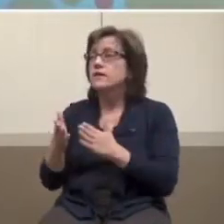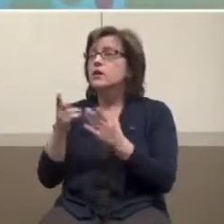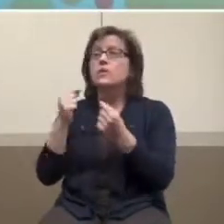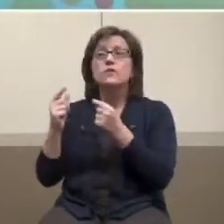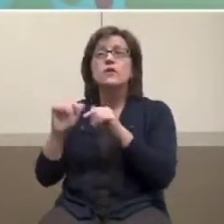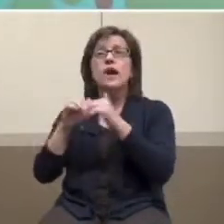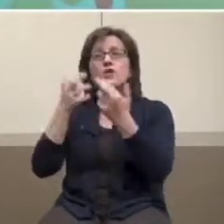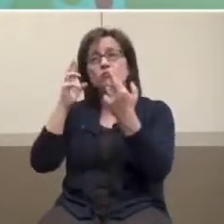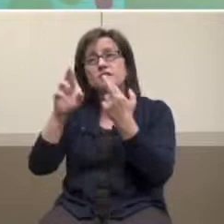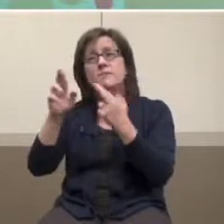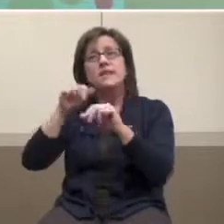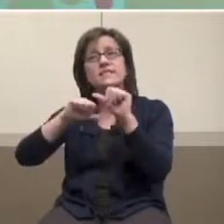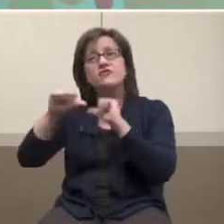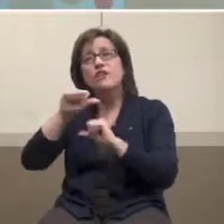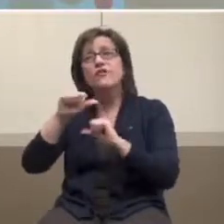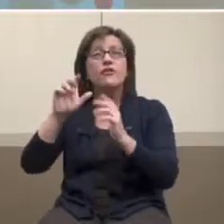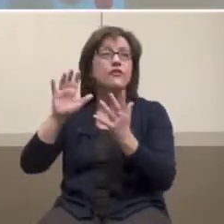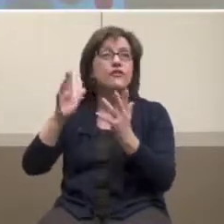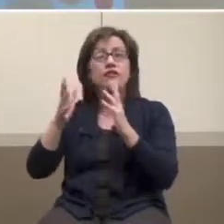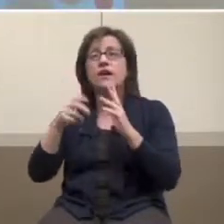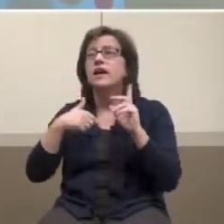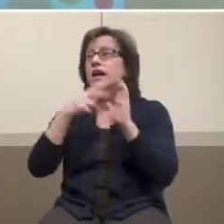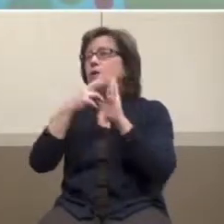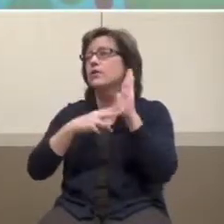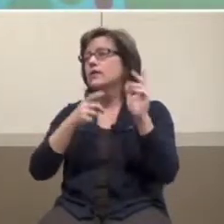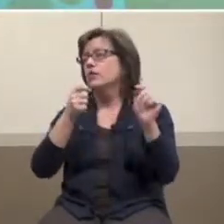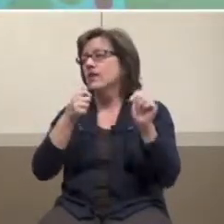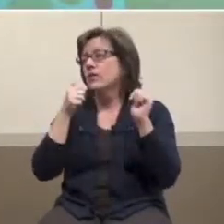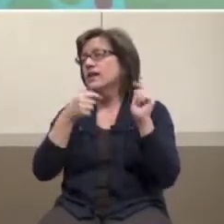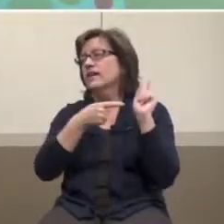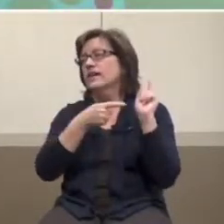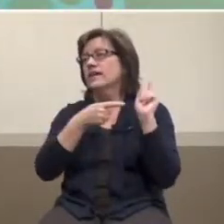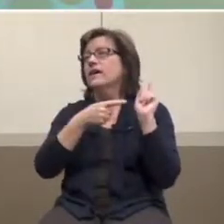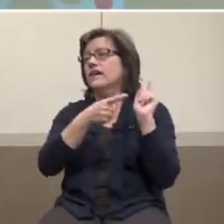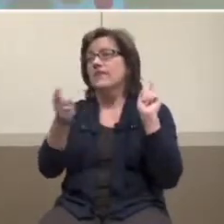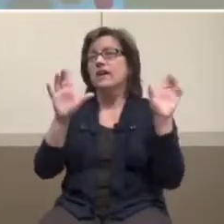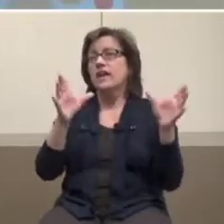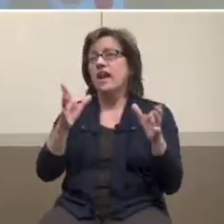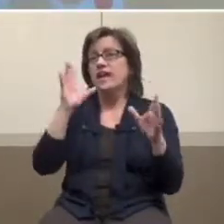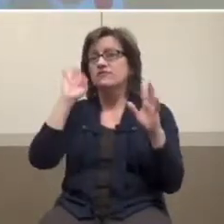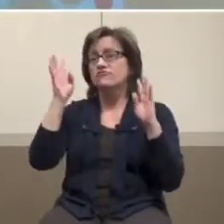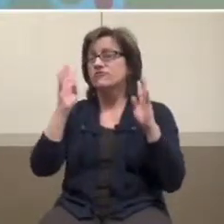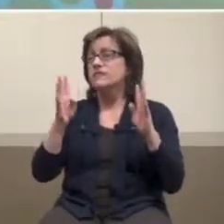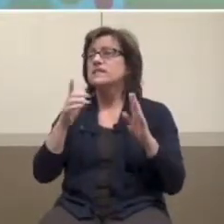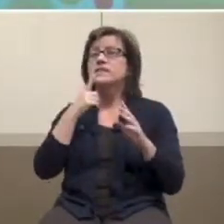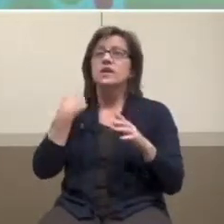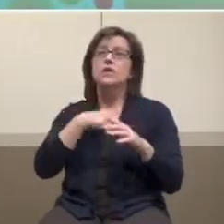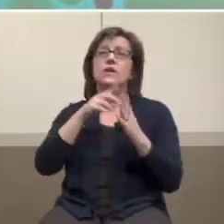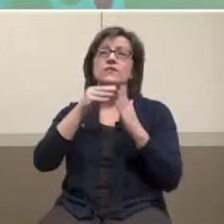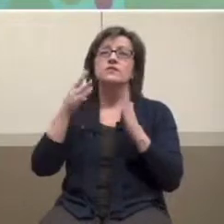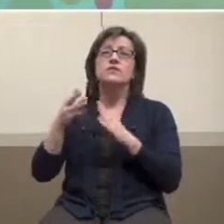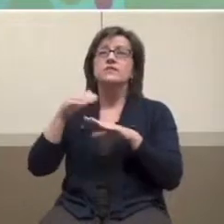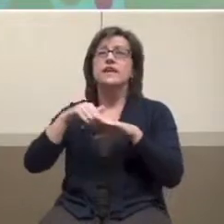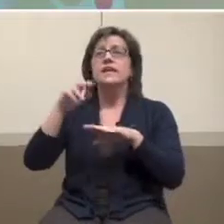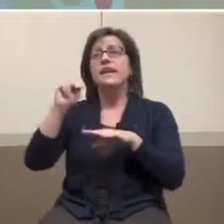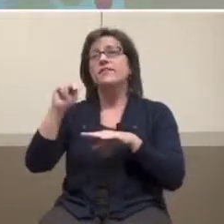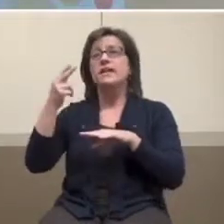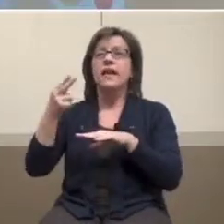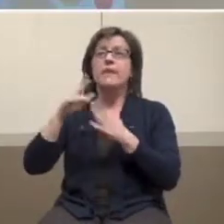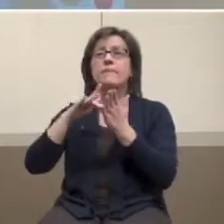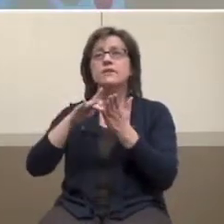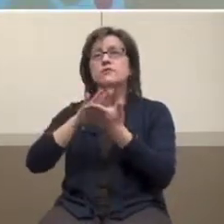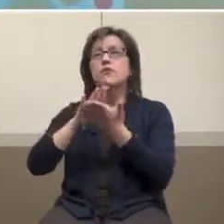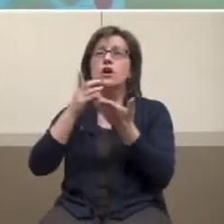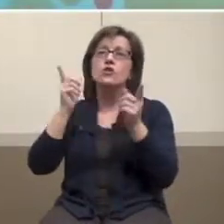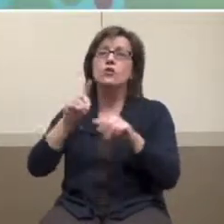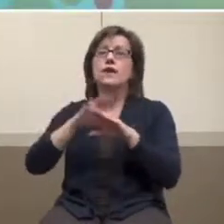safe. And so I'll just read this to you really quick. This is what they came up. It says, we the students at Nathan Hale Middle School do agree on this 20th